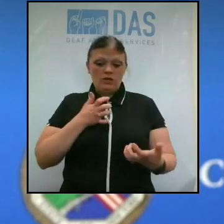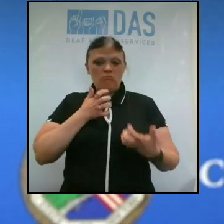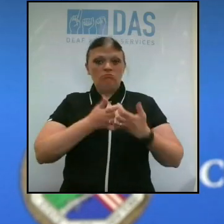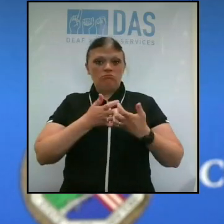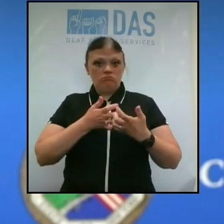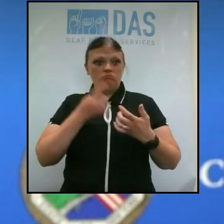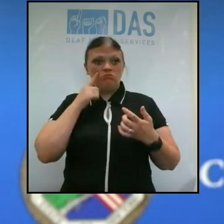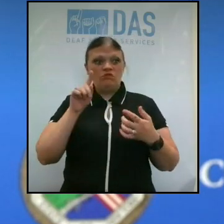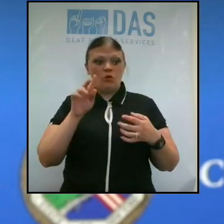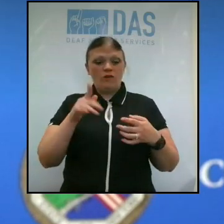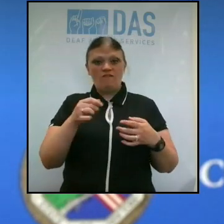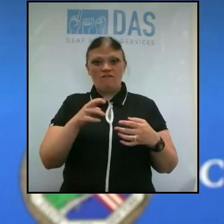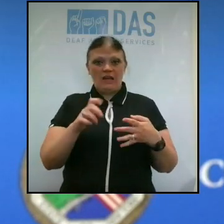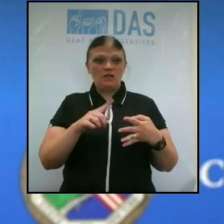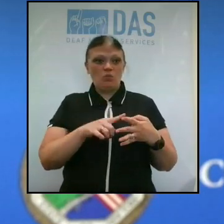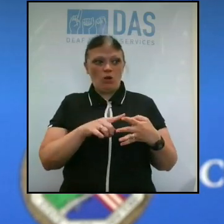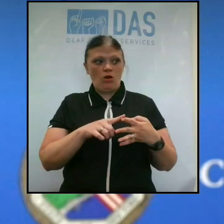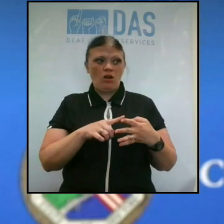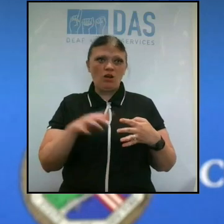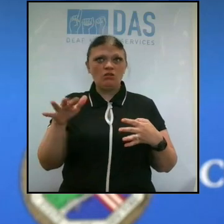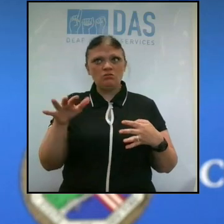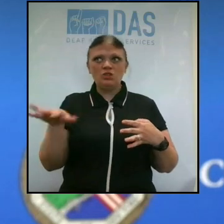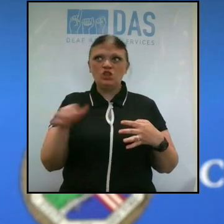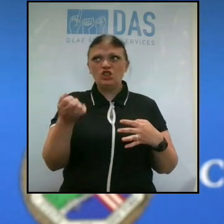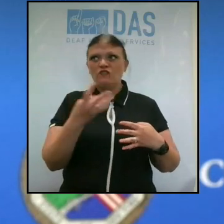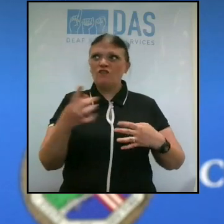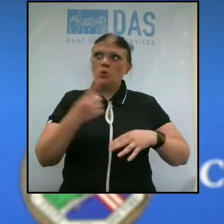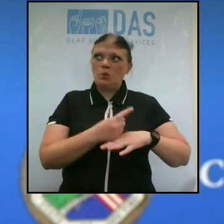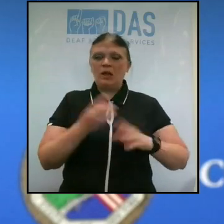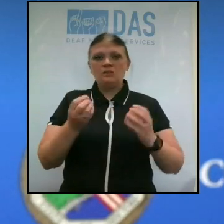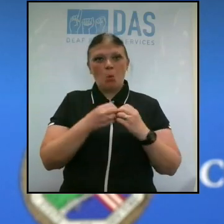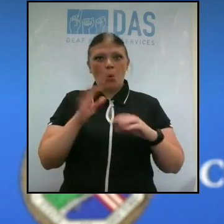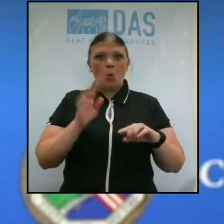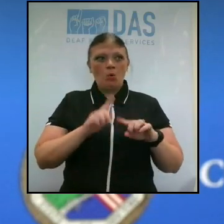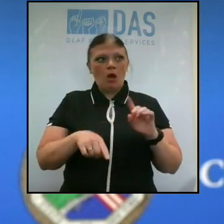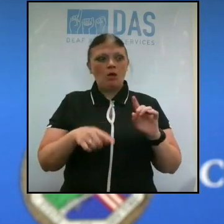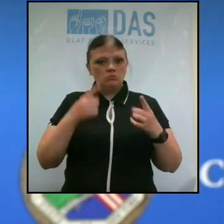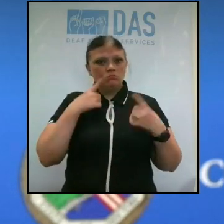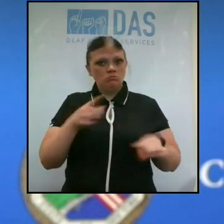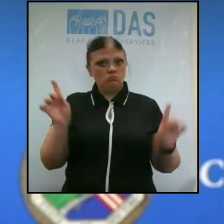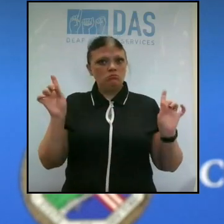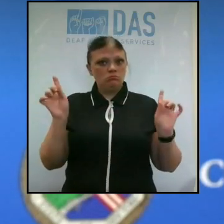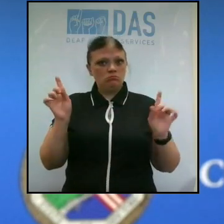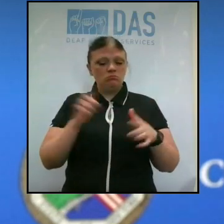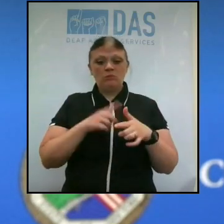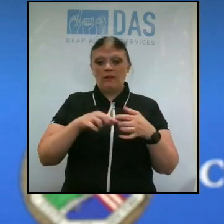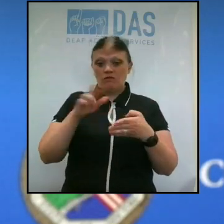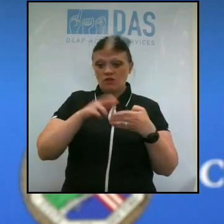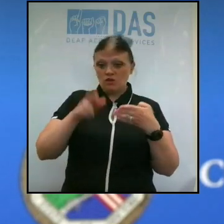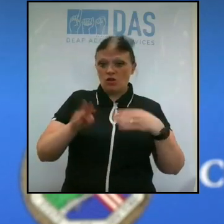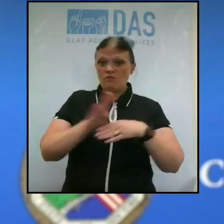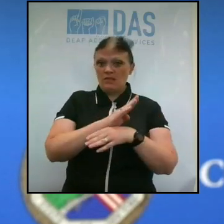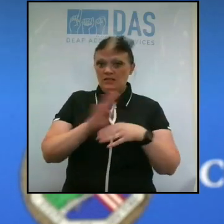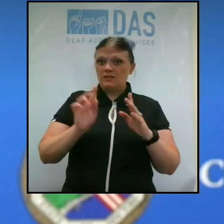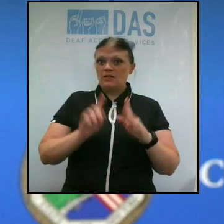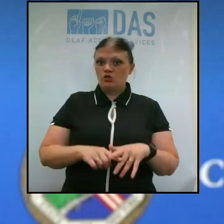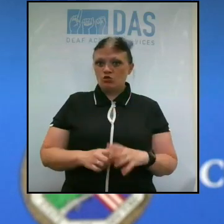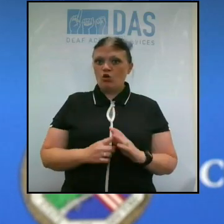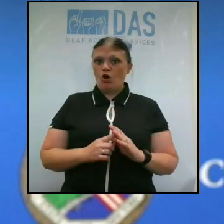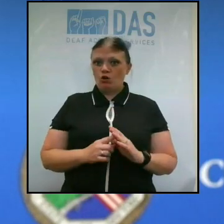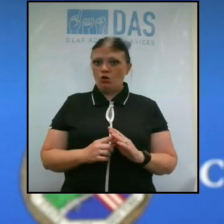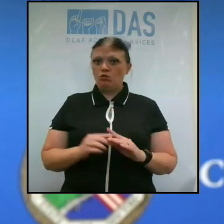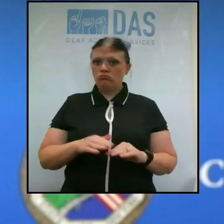It took us a couple more days in some of the other areas, but we did. And we've seen as a result that businesses started to kick back up.